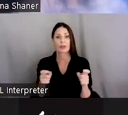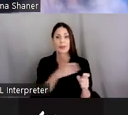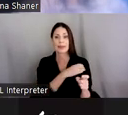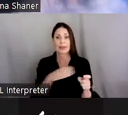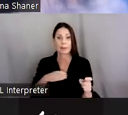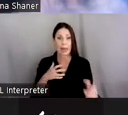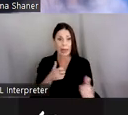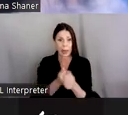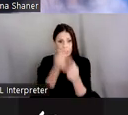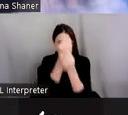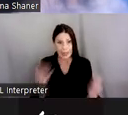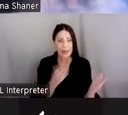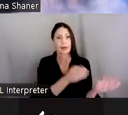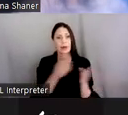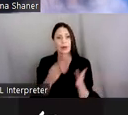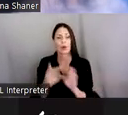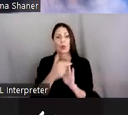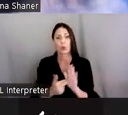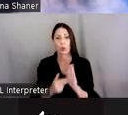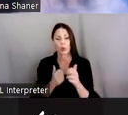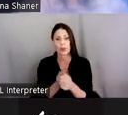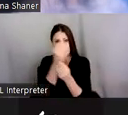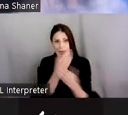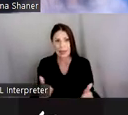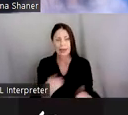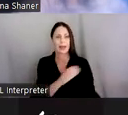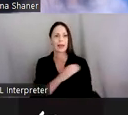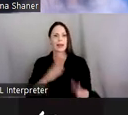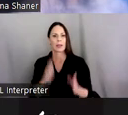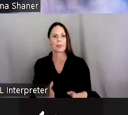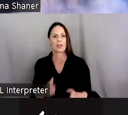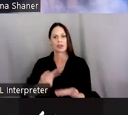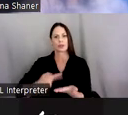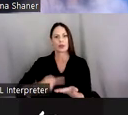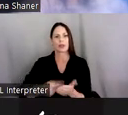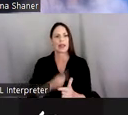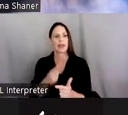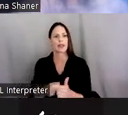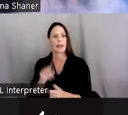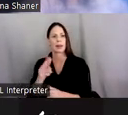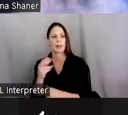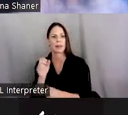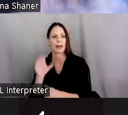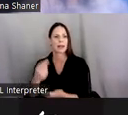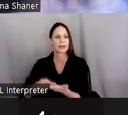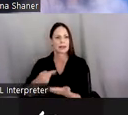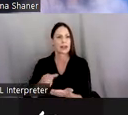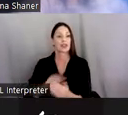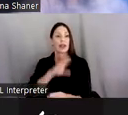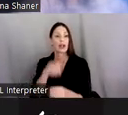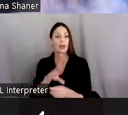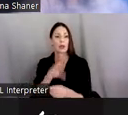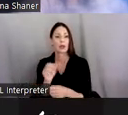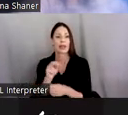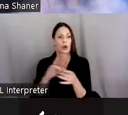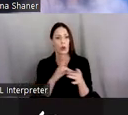then a rules update, commissioners briefing, and BHAAC discussion to include care coordination and crisis services.